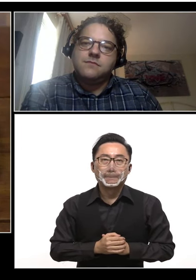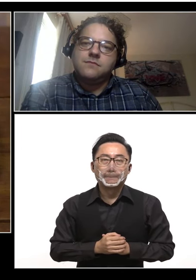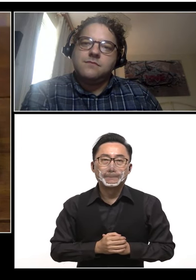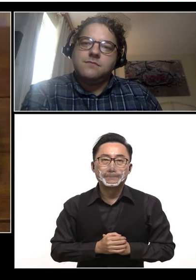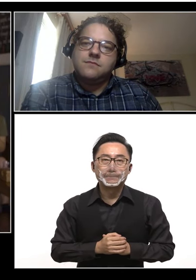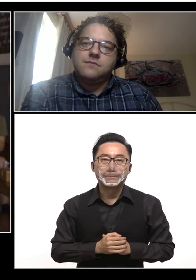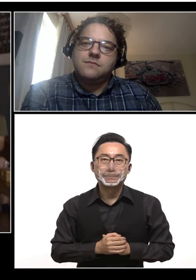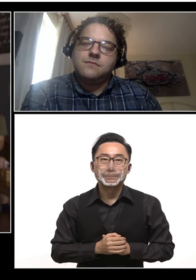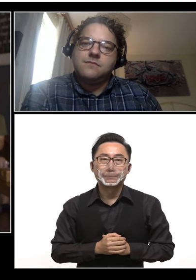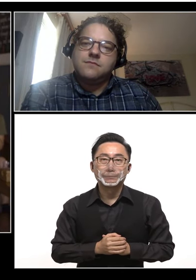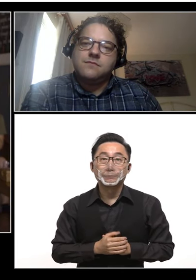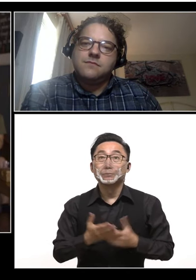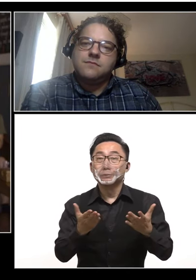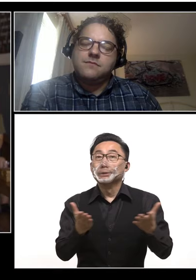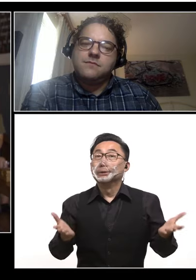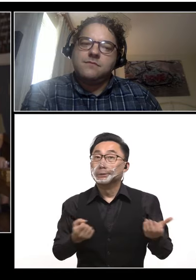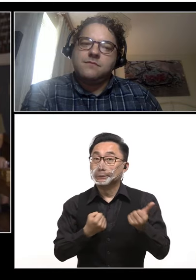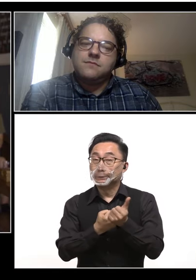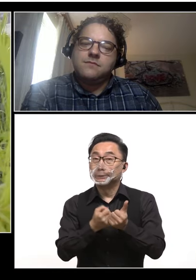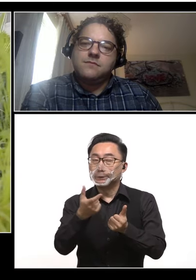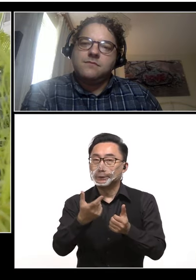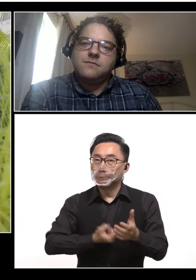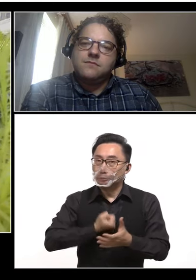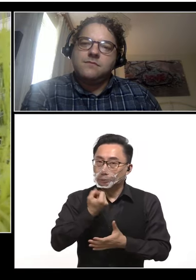You can support us by donating.